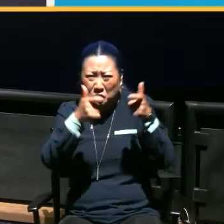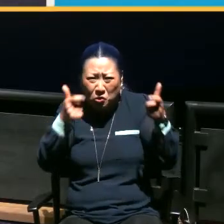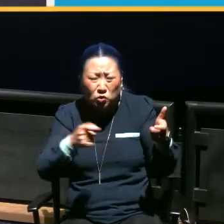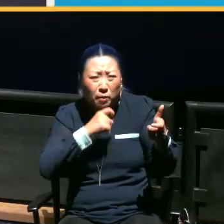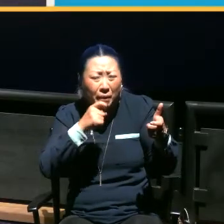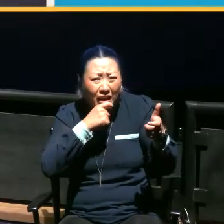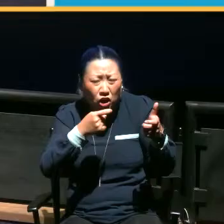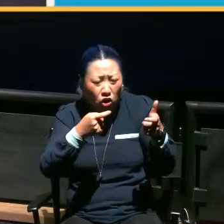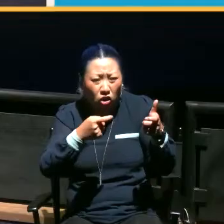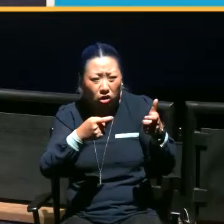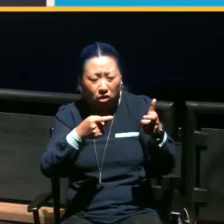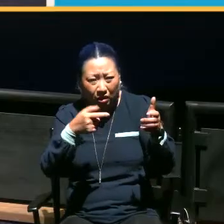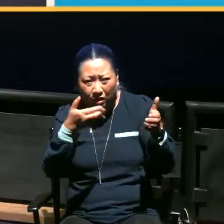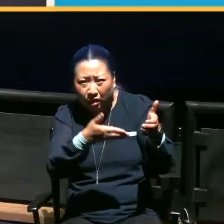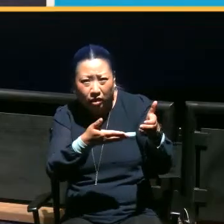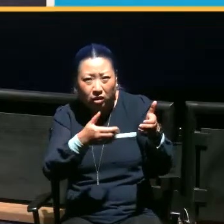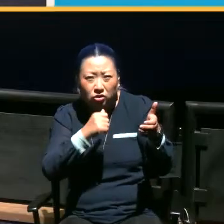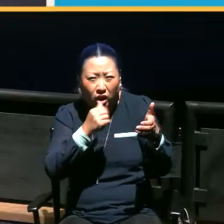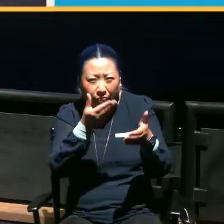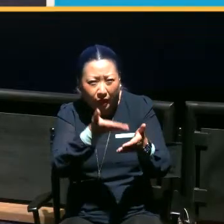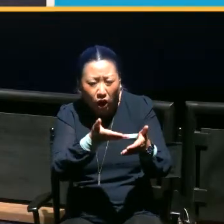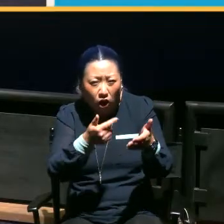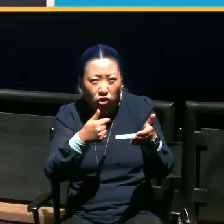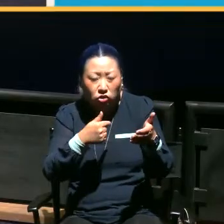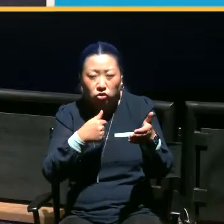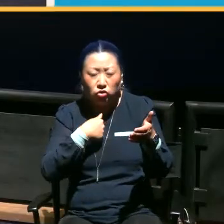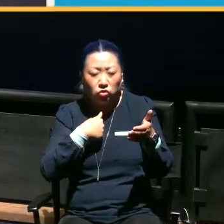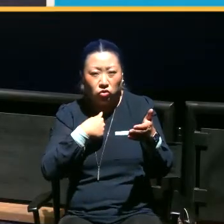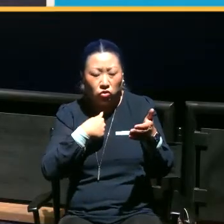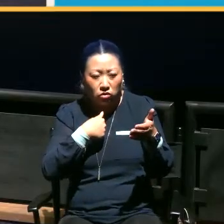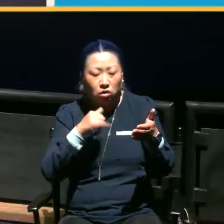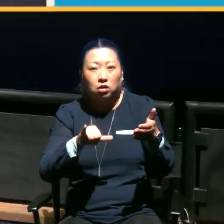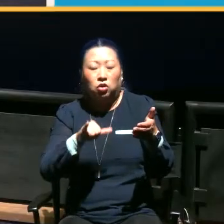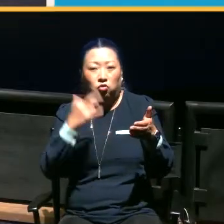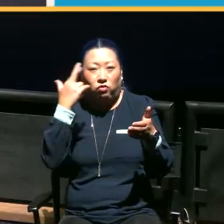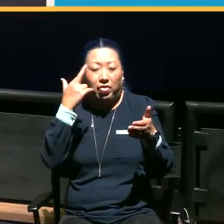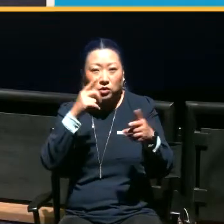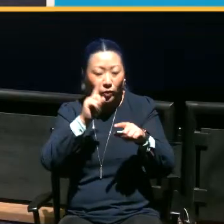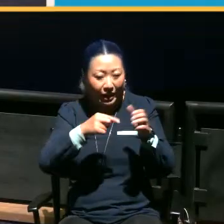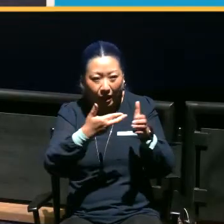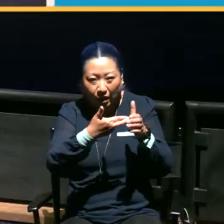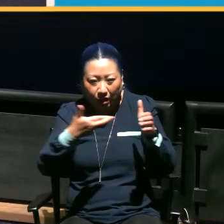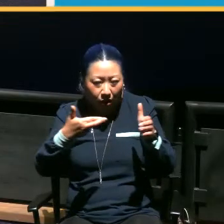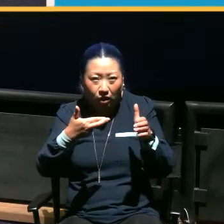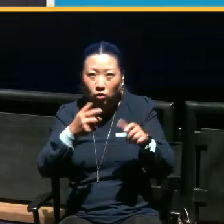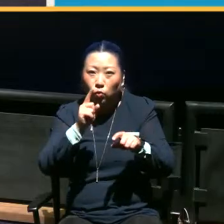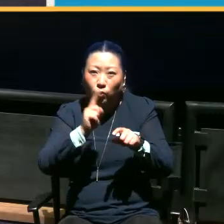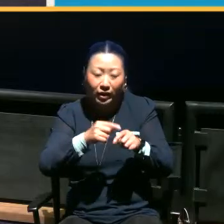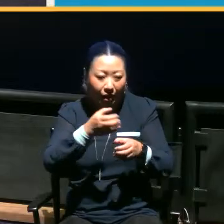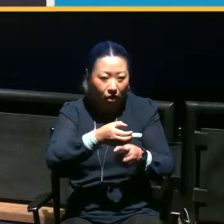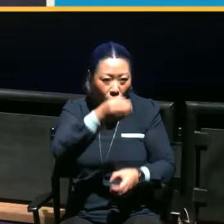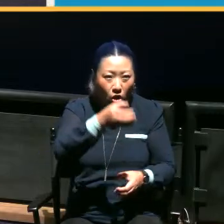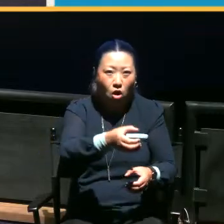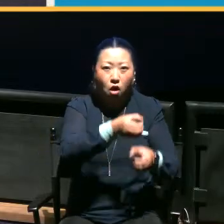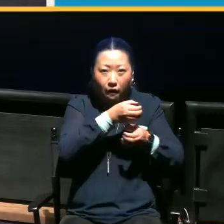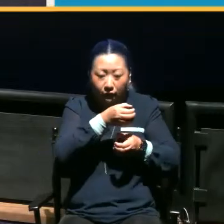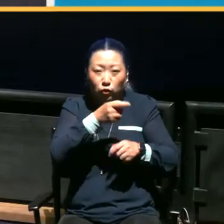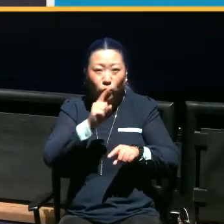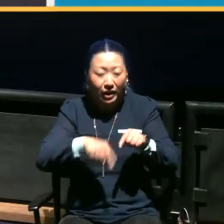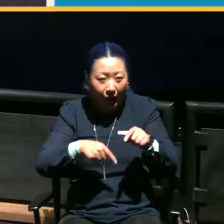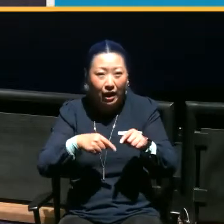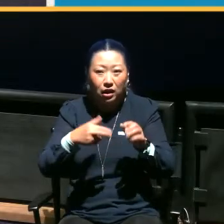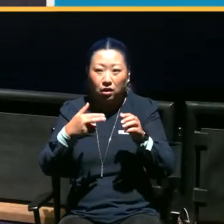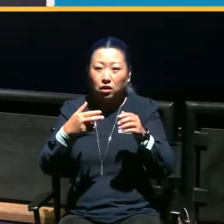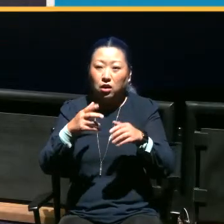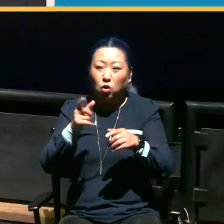that screw's not coming out. We're not going to get the handrail off. We're not going to take the 111 screws out. We're not going to replace the power supply. We will not